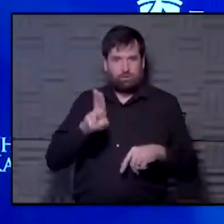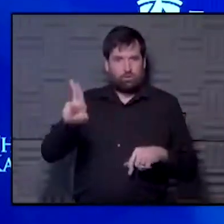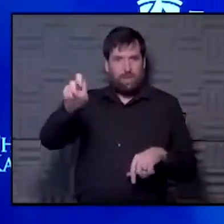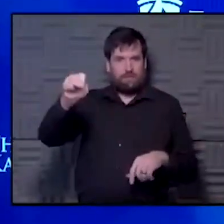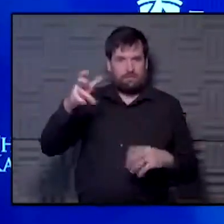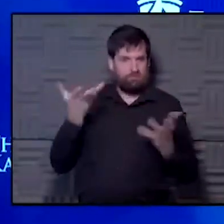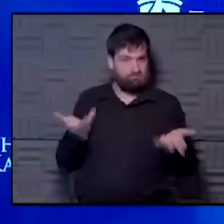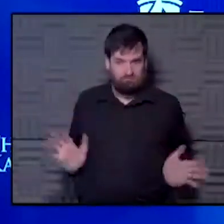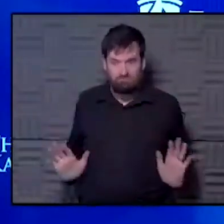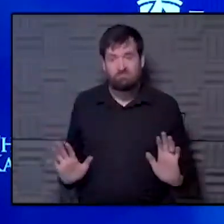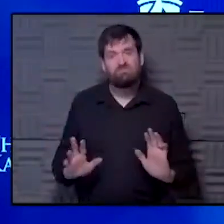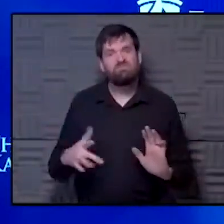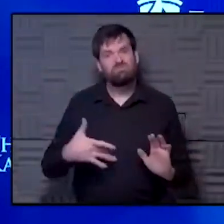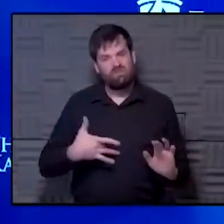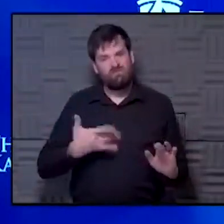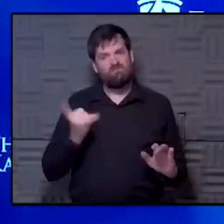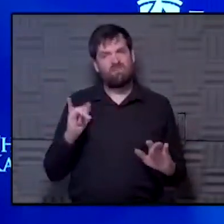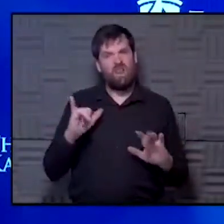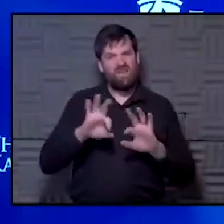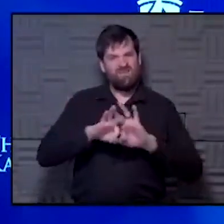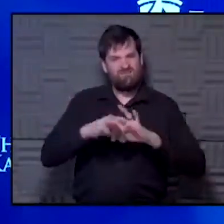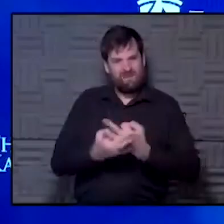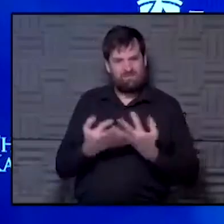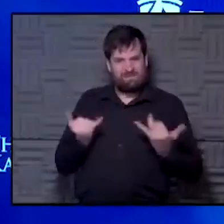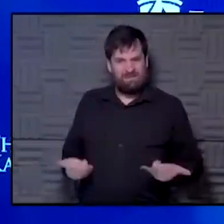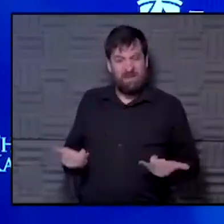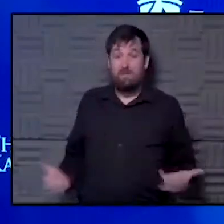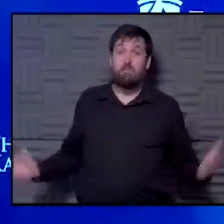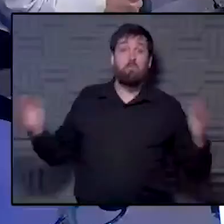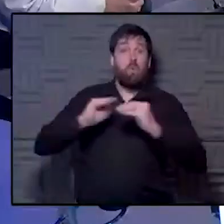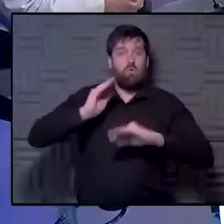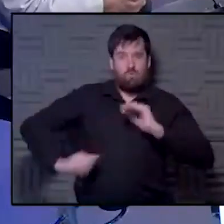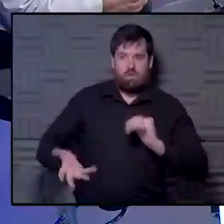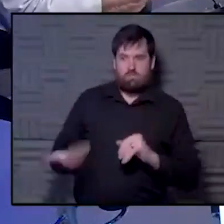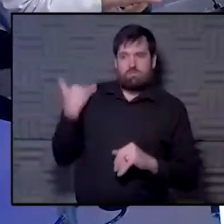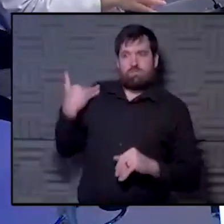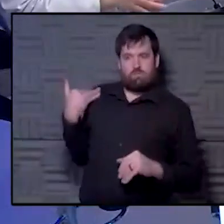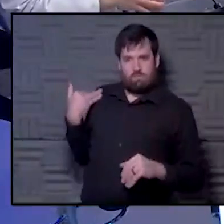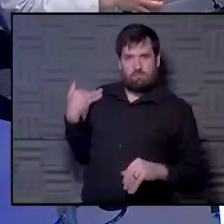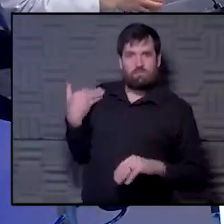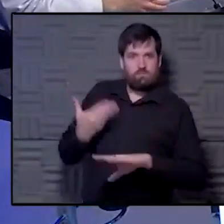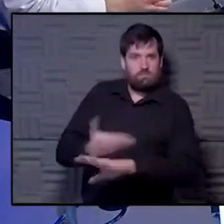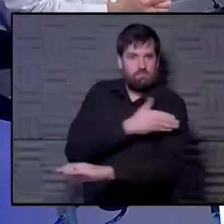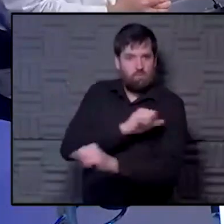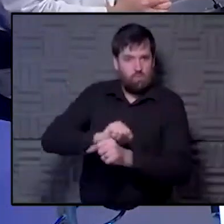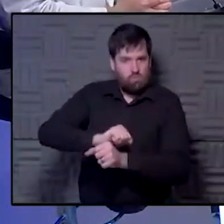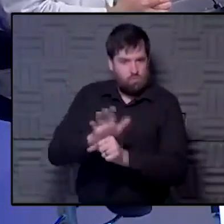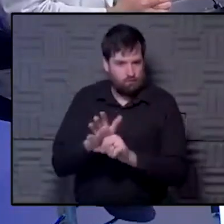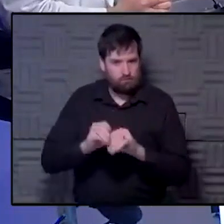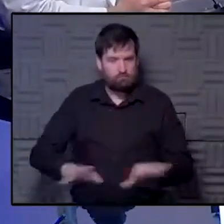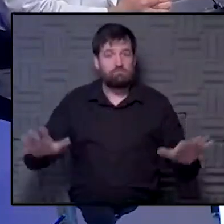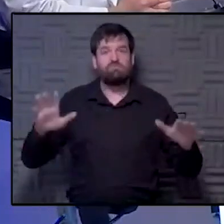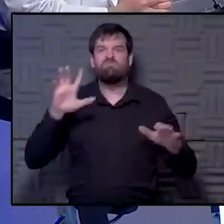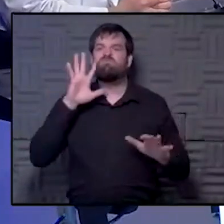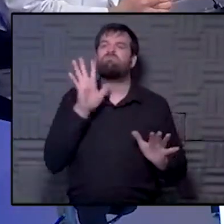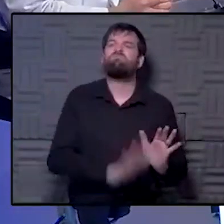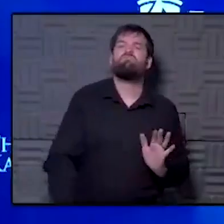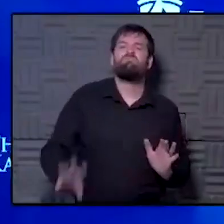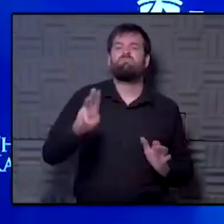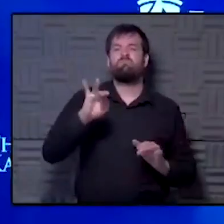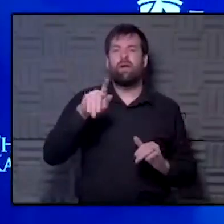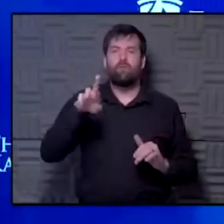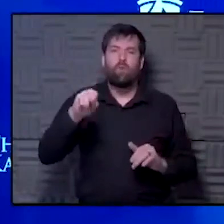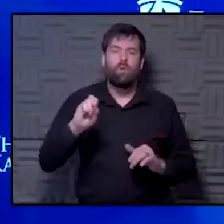States. It feels more like a family today than it felt before the crisis. And as I look across our metropolitan area, across the